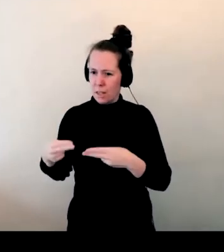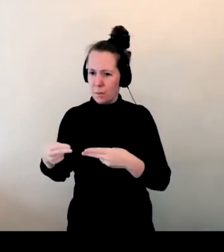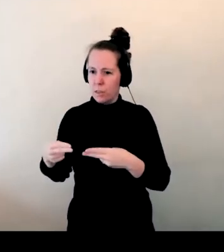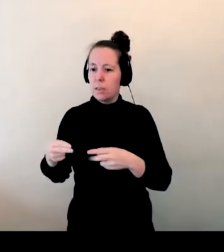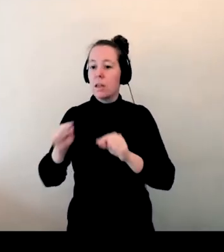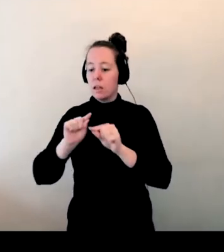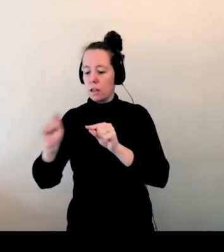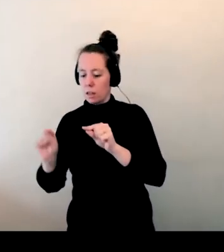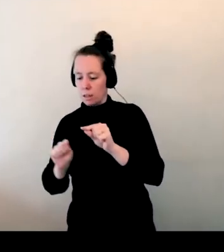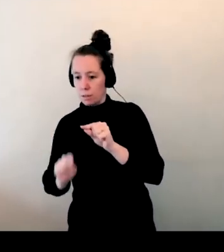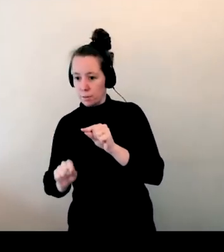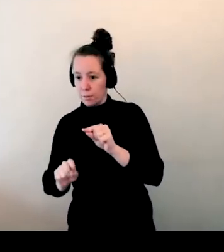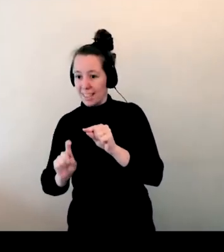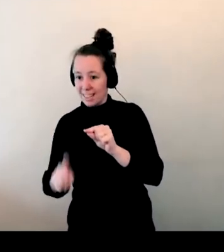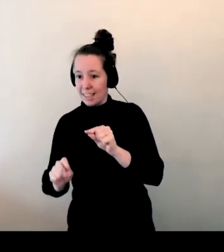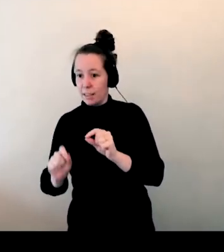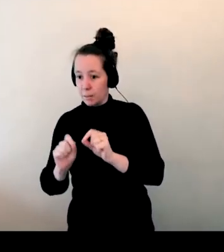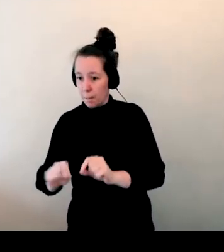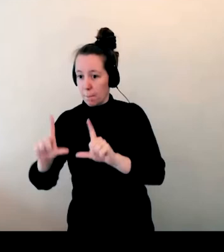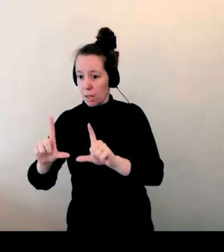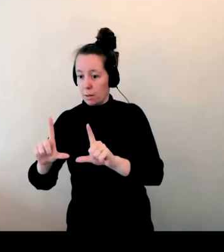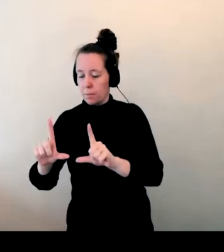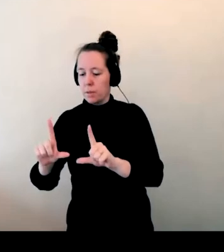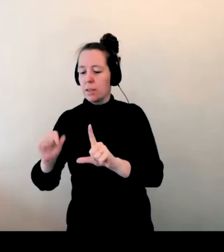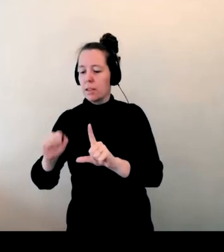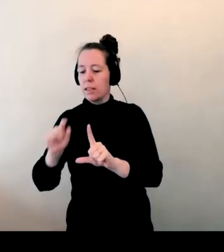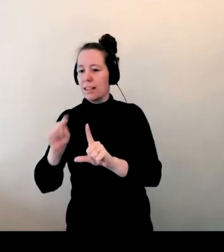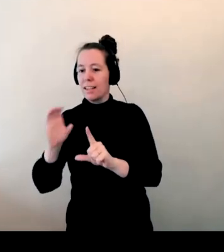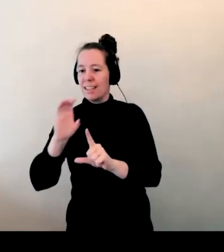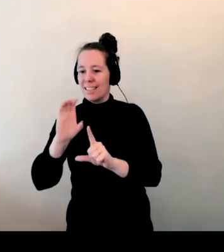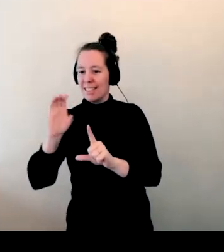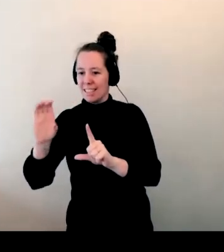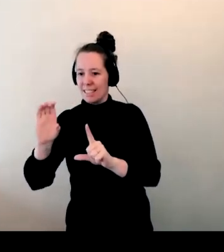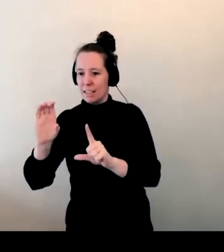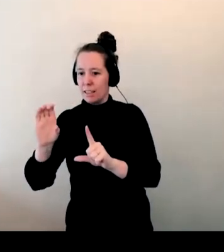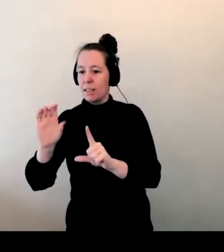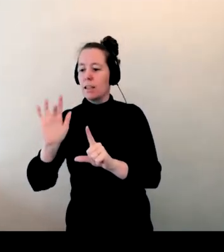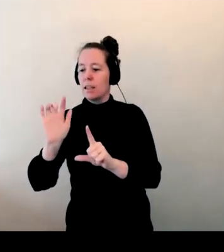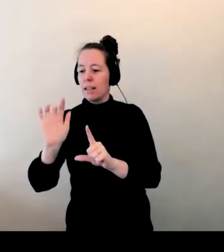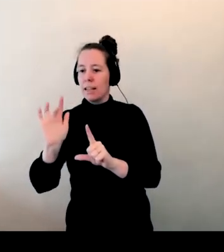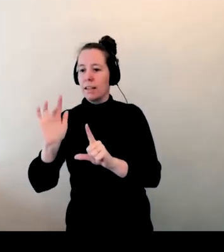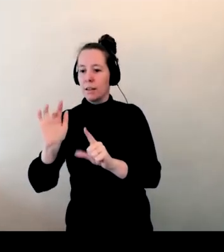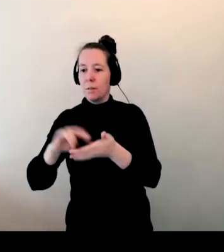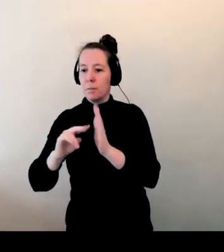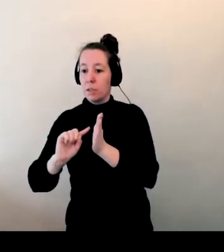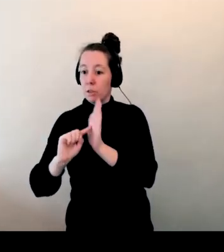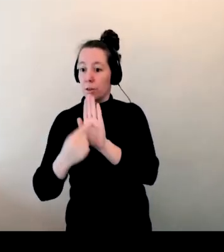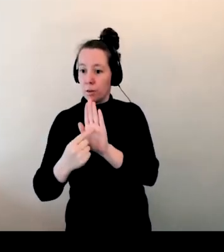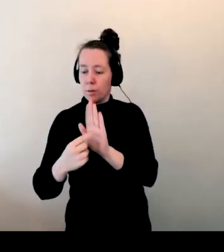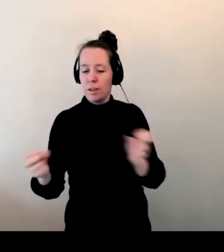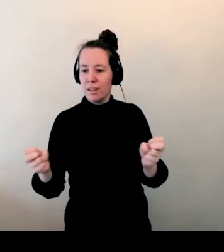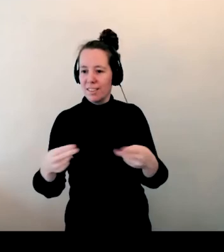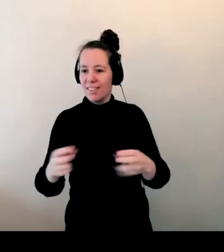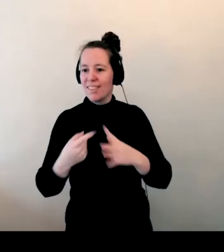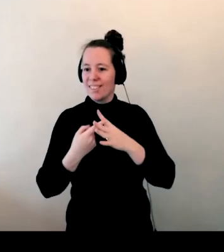the live transcript button in the Zoom menu at the bottom of your screen, click on it, and choose Show Subtitle. If during